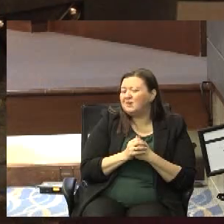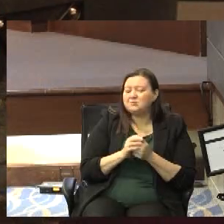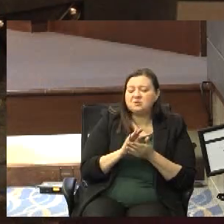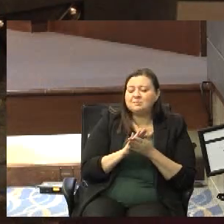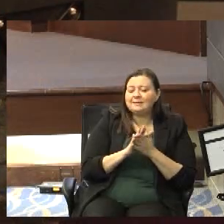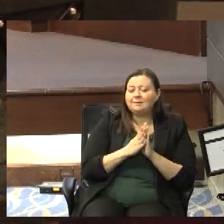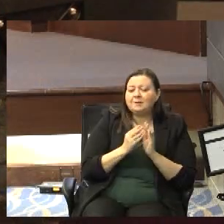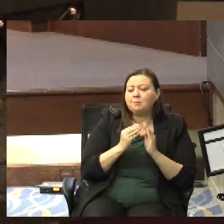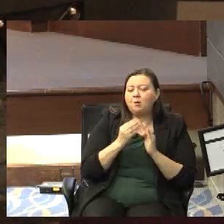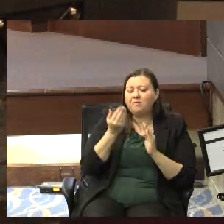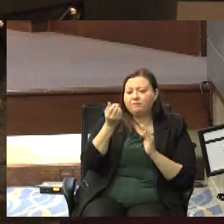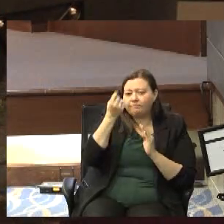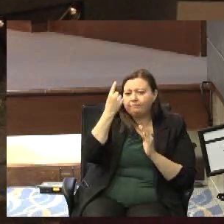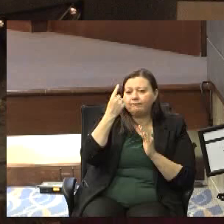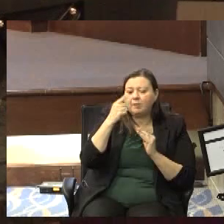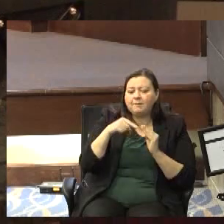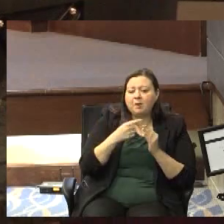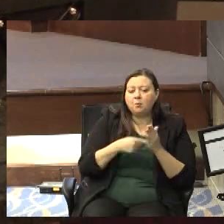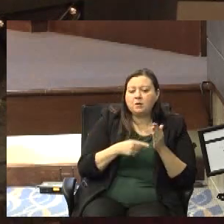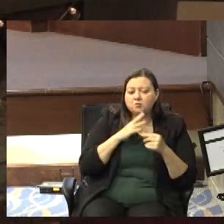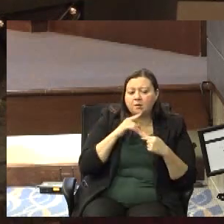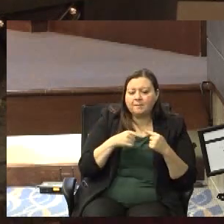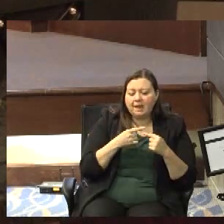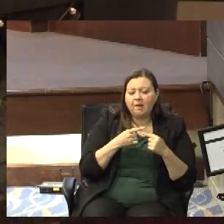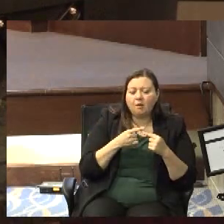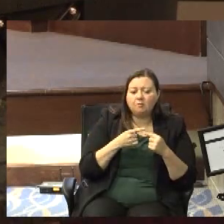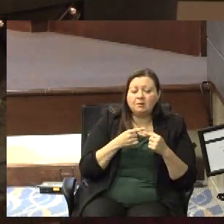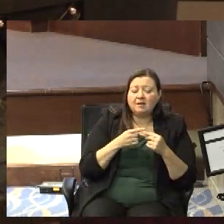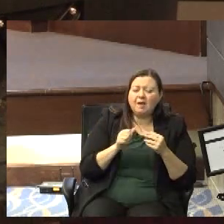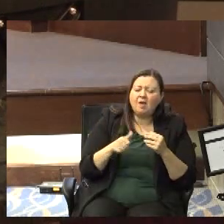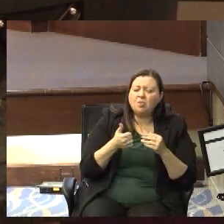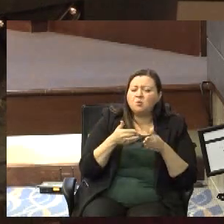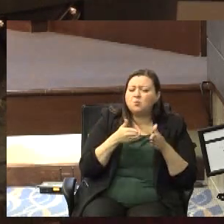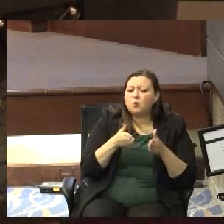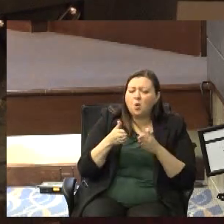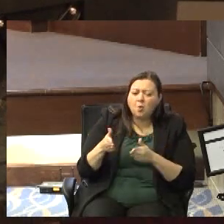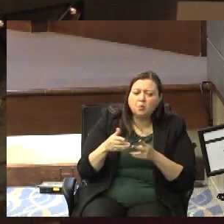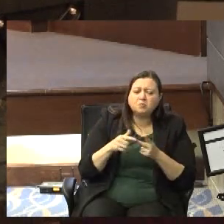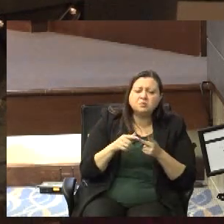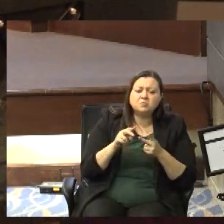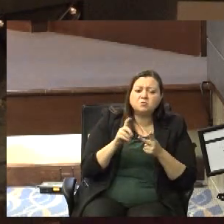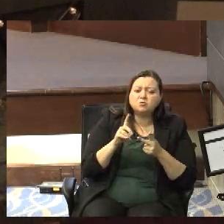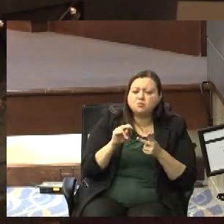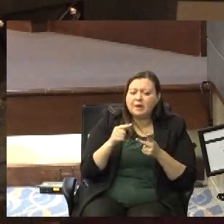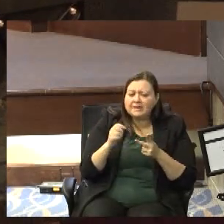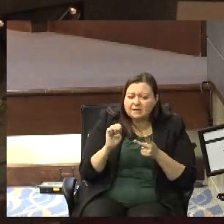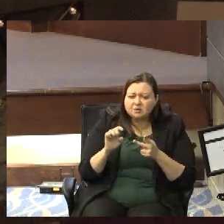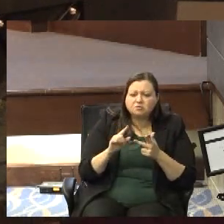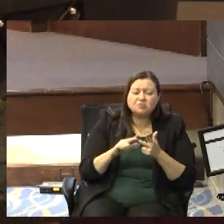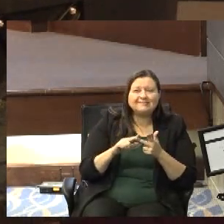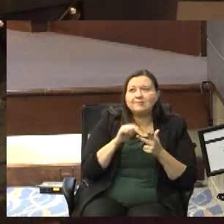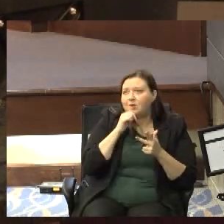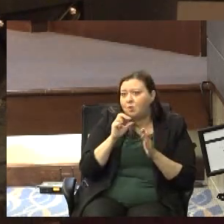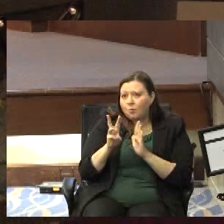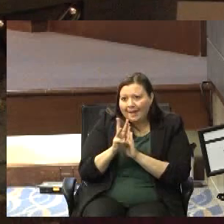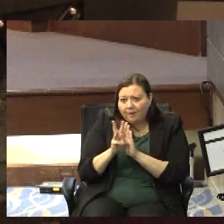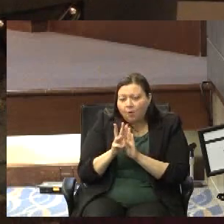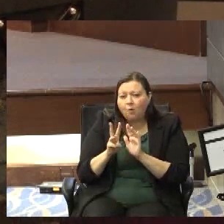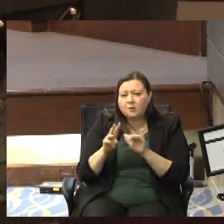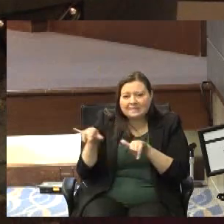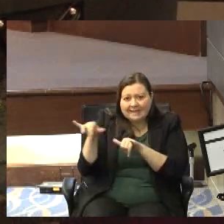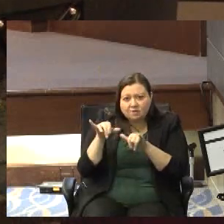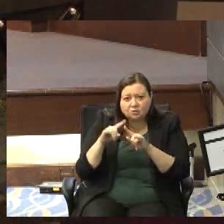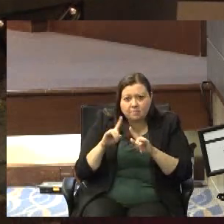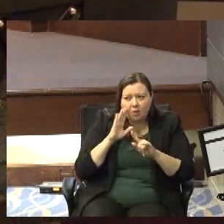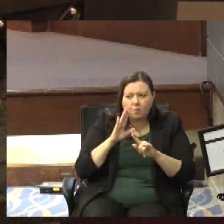all the roads, drainage, water, sewer, park, all this built up to City Waco infrastructure standards,